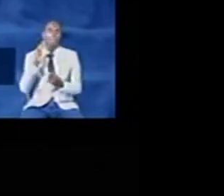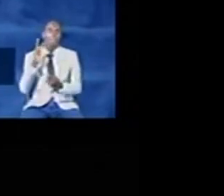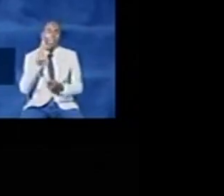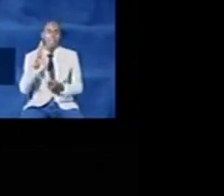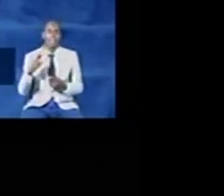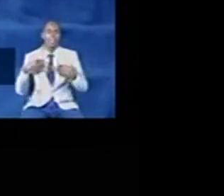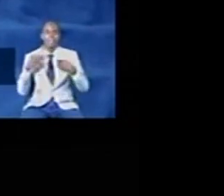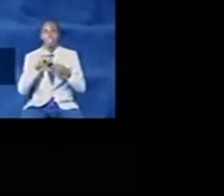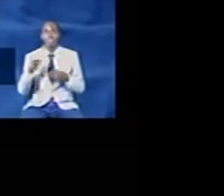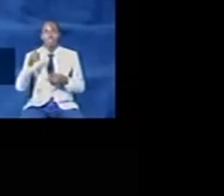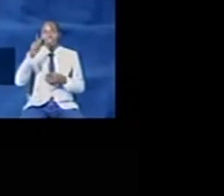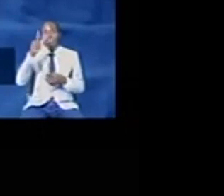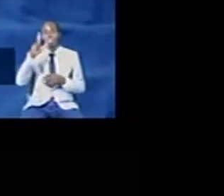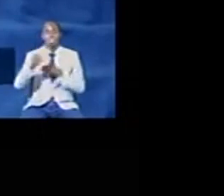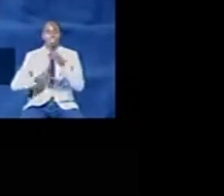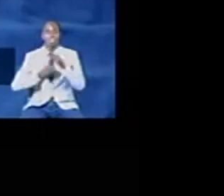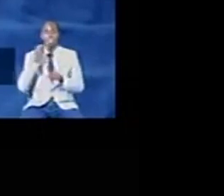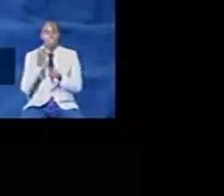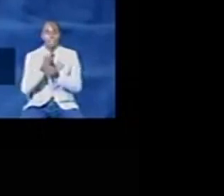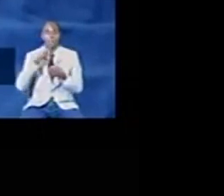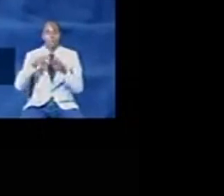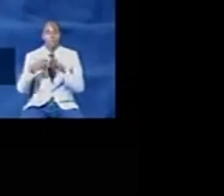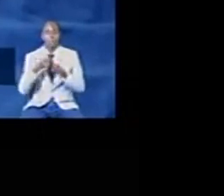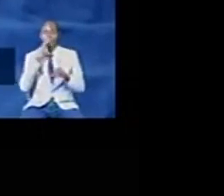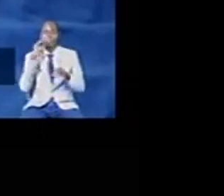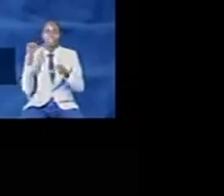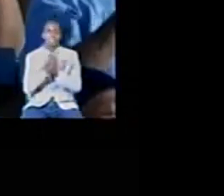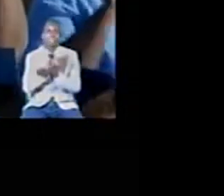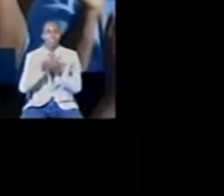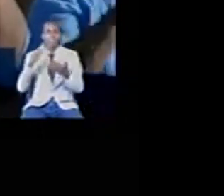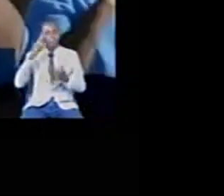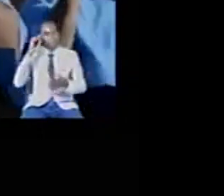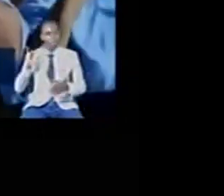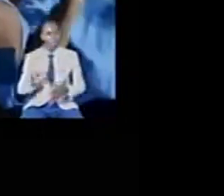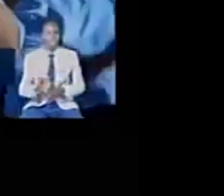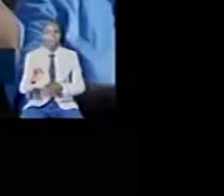and near is gone, and gone forever. Praise the Lord.